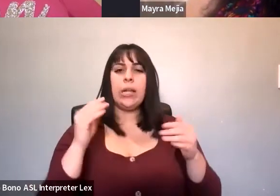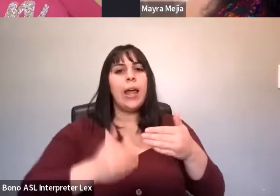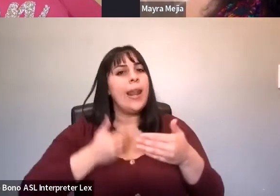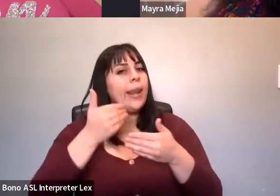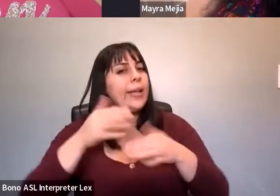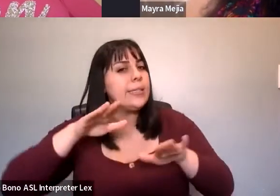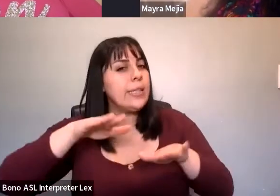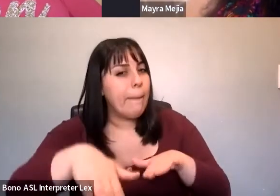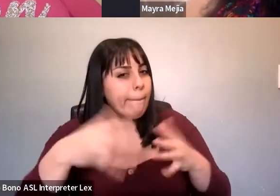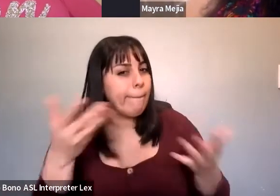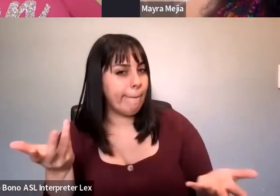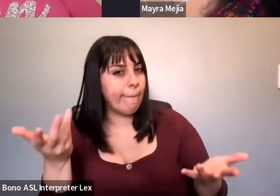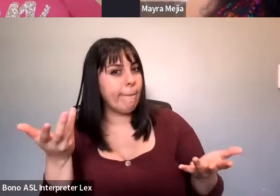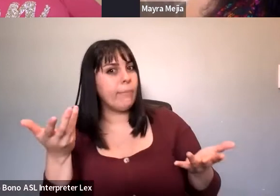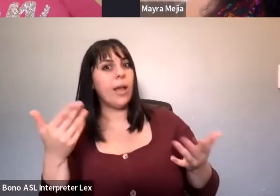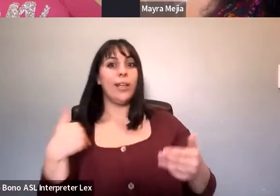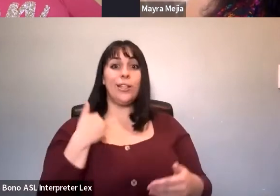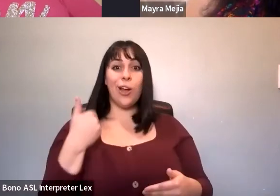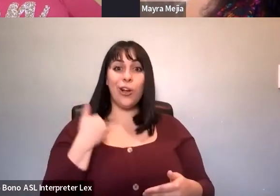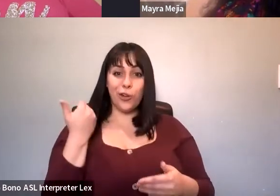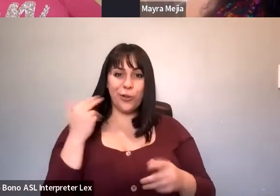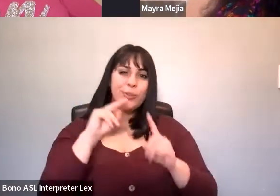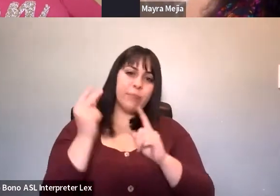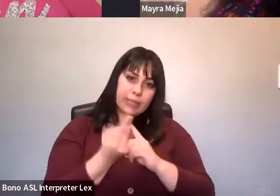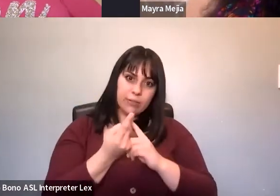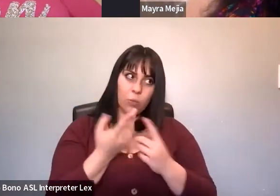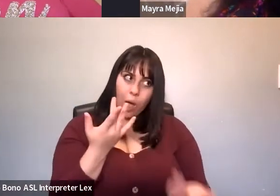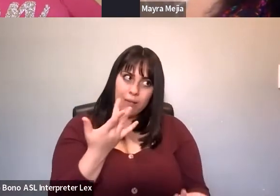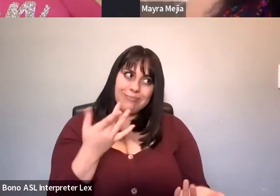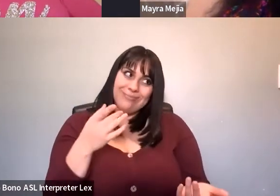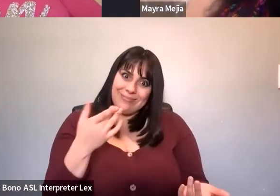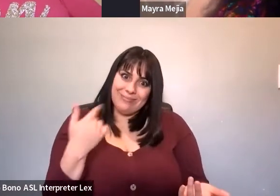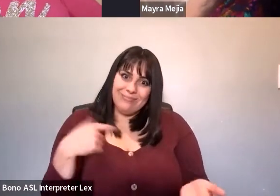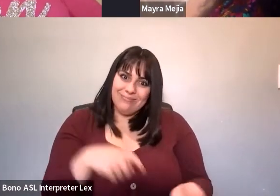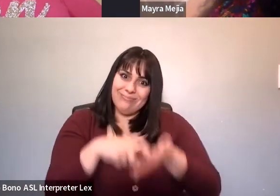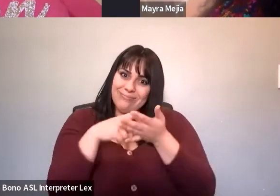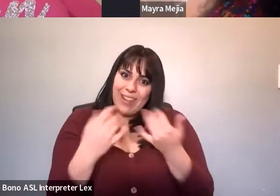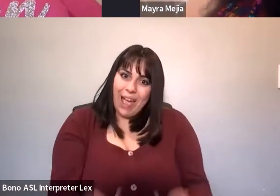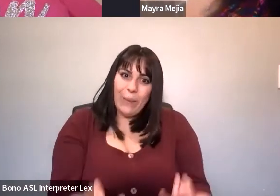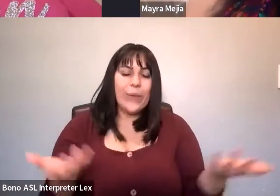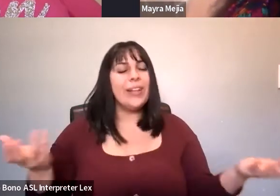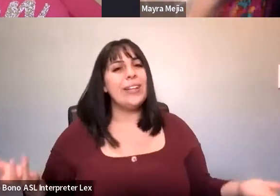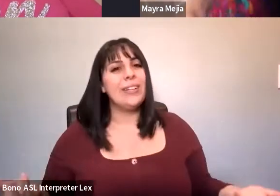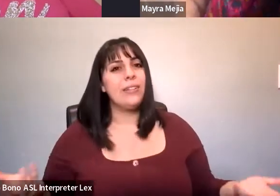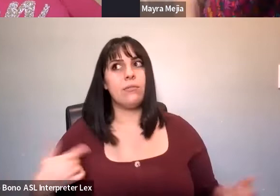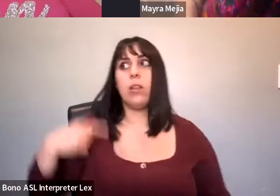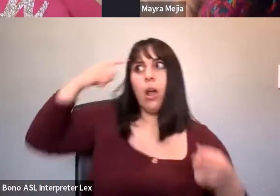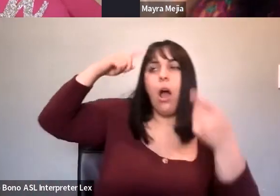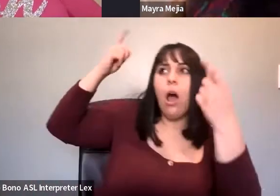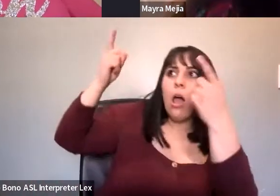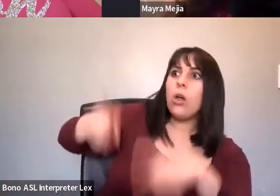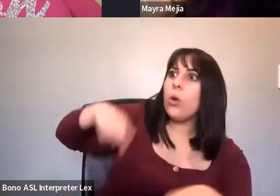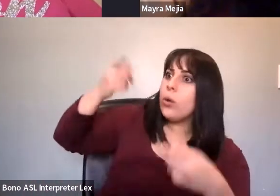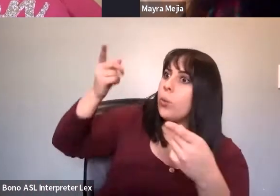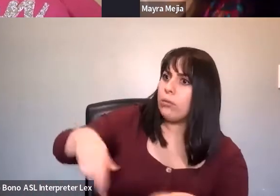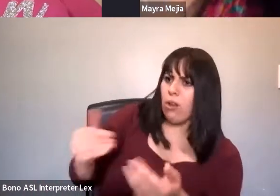view, because I think it's definitely needed. Yeah, I agree. Go ahead. No, I